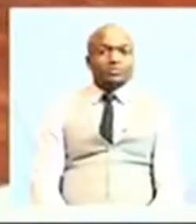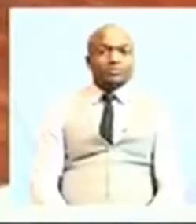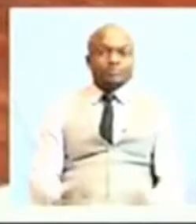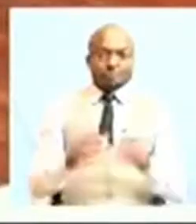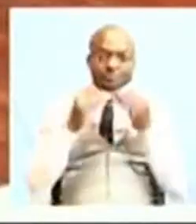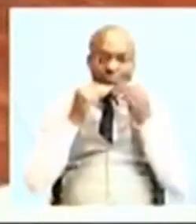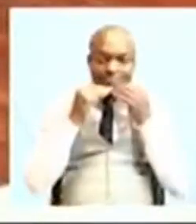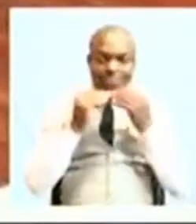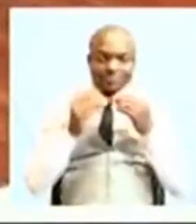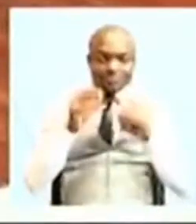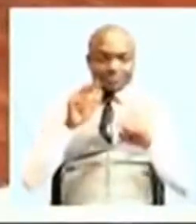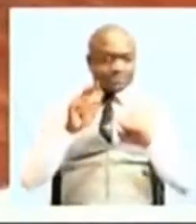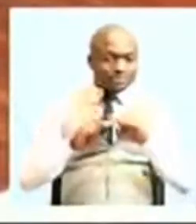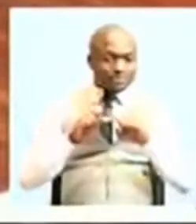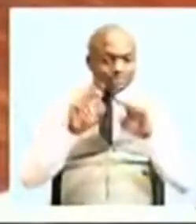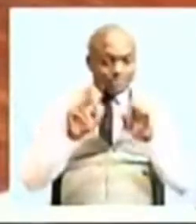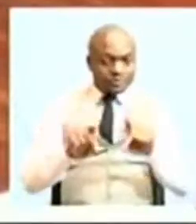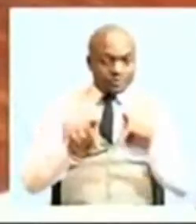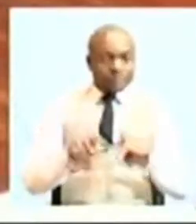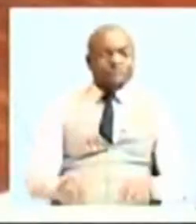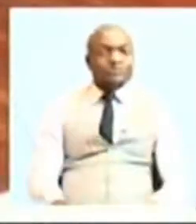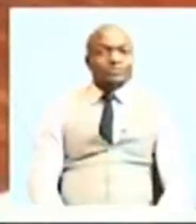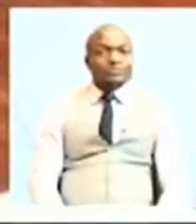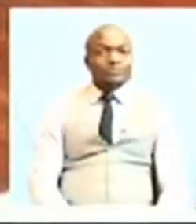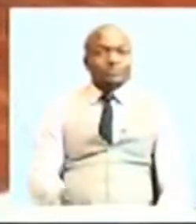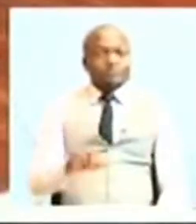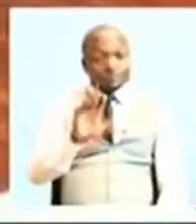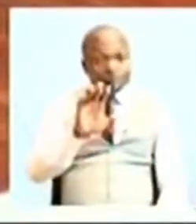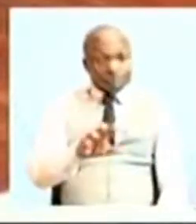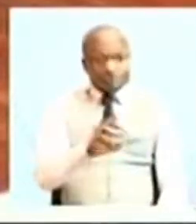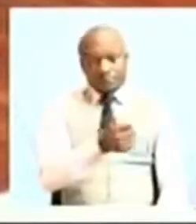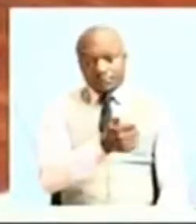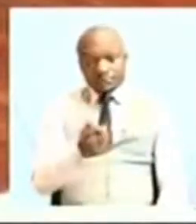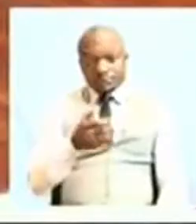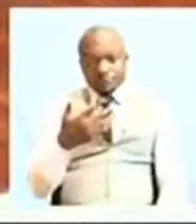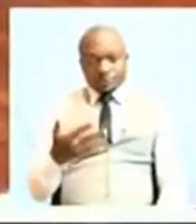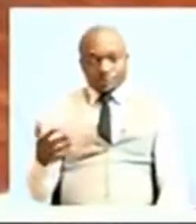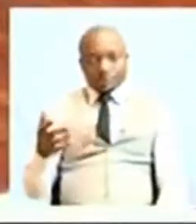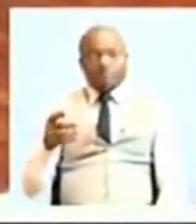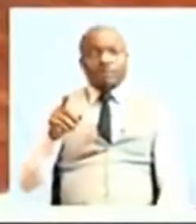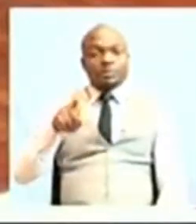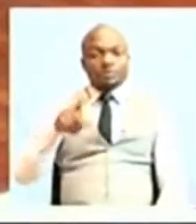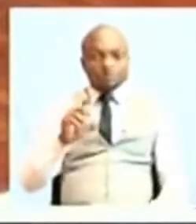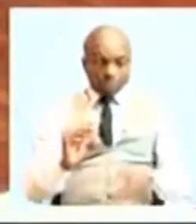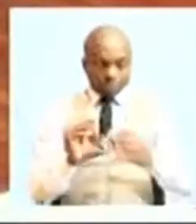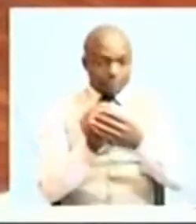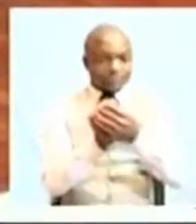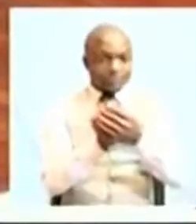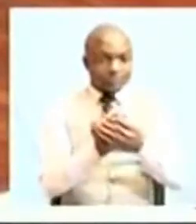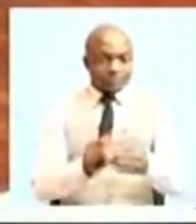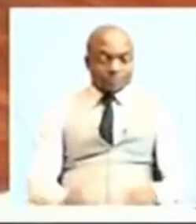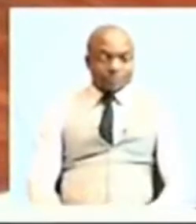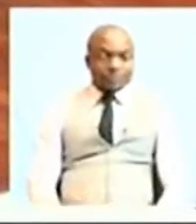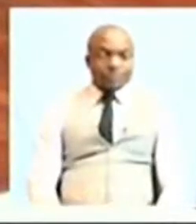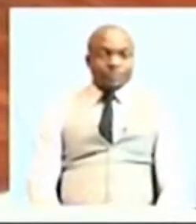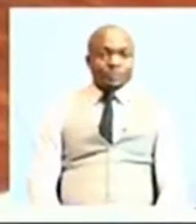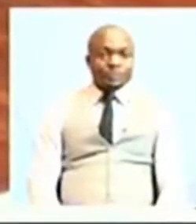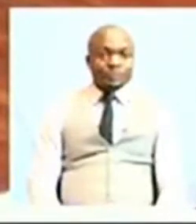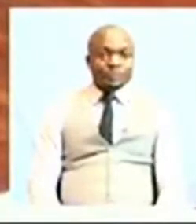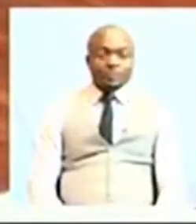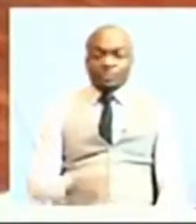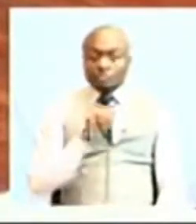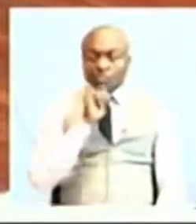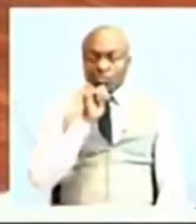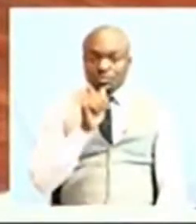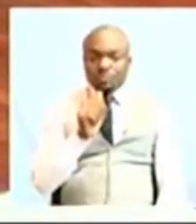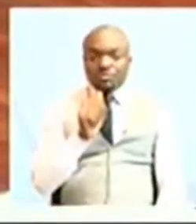Thank you very much, Chair. There were other aspects that needed to be done that were not in